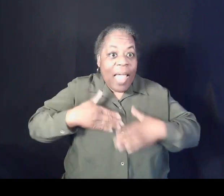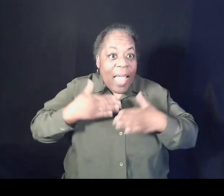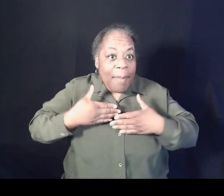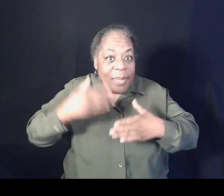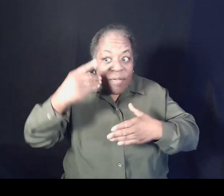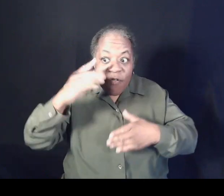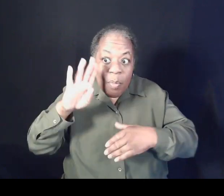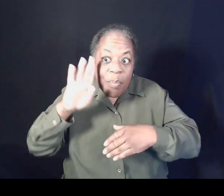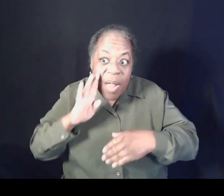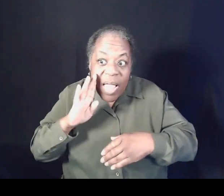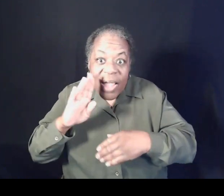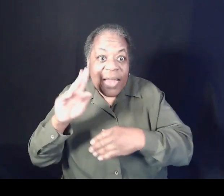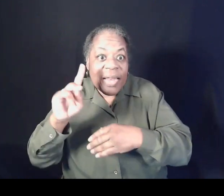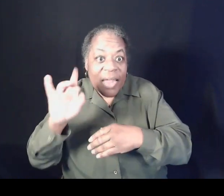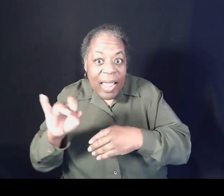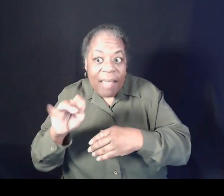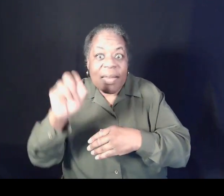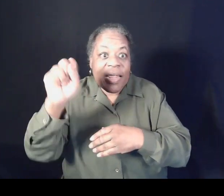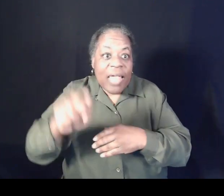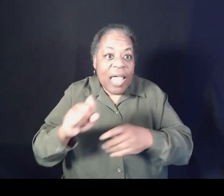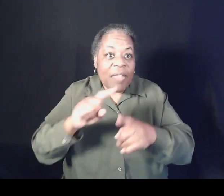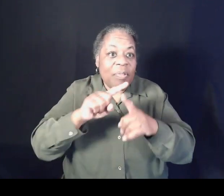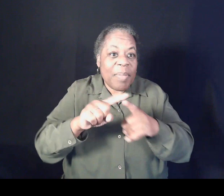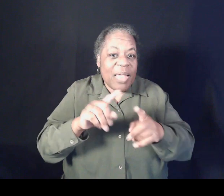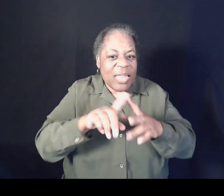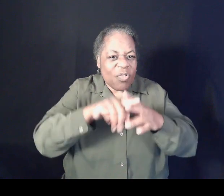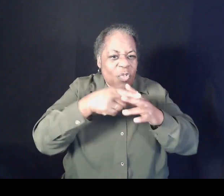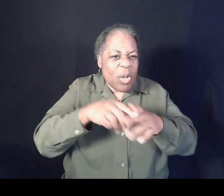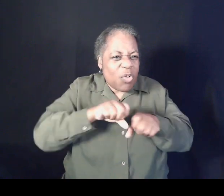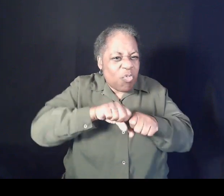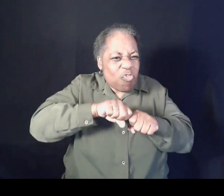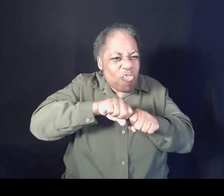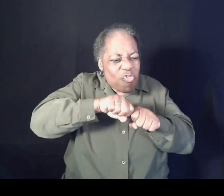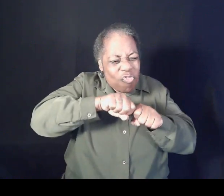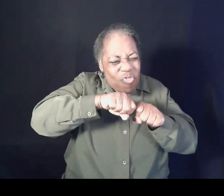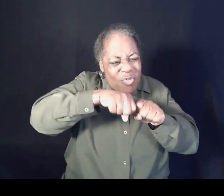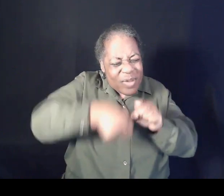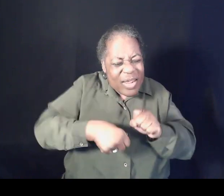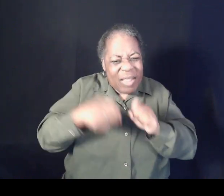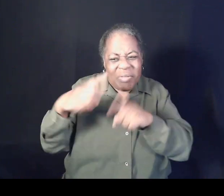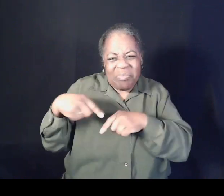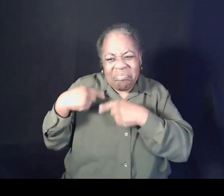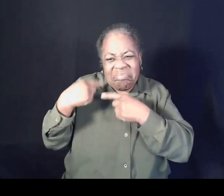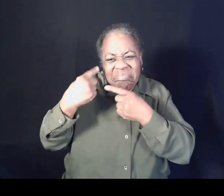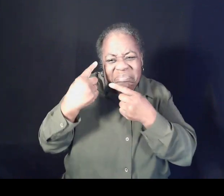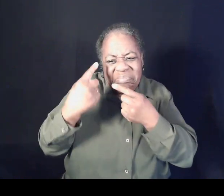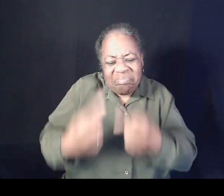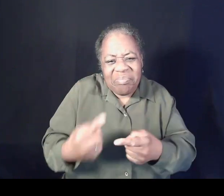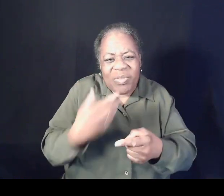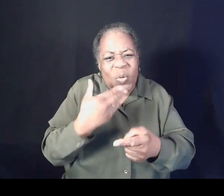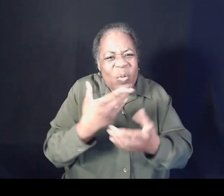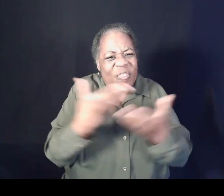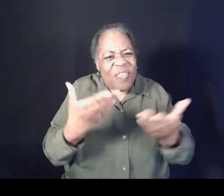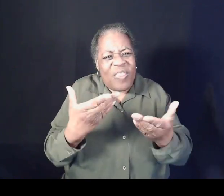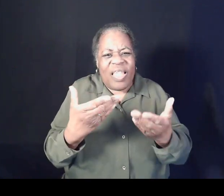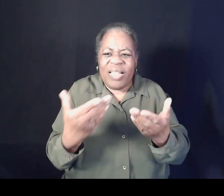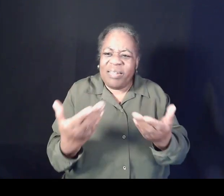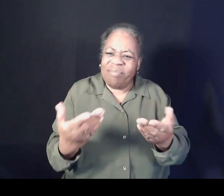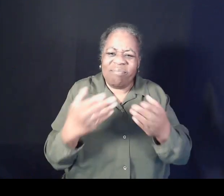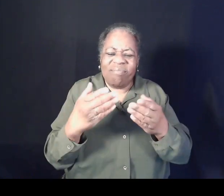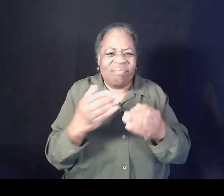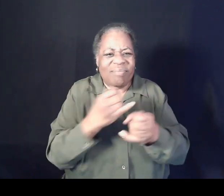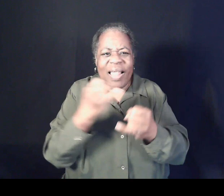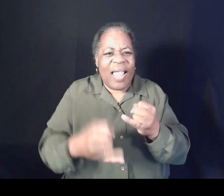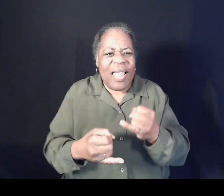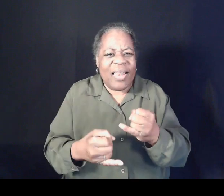and for Karen, I was starting to grieve that a good thing was coming to an end. Then it also hit me,